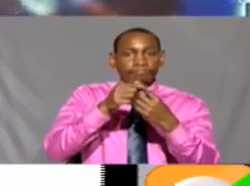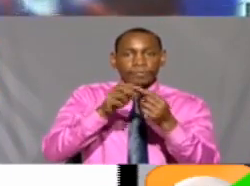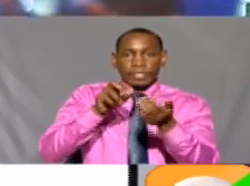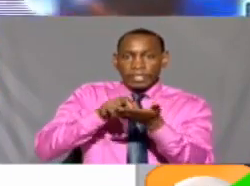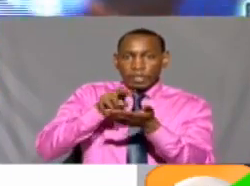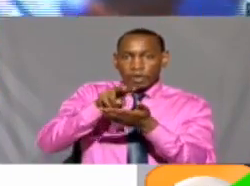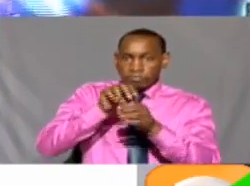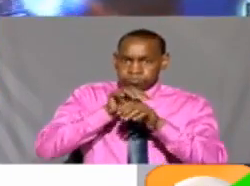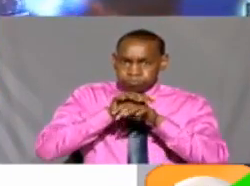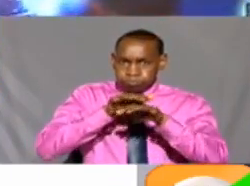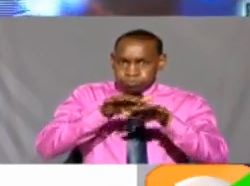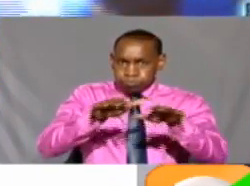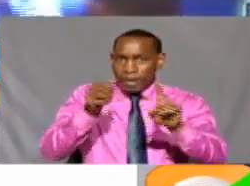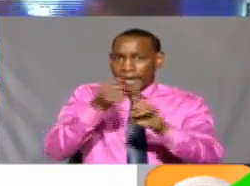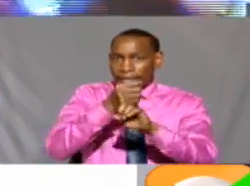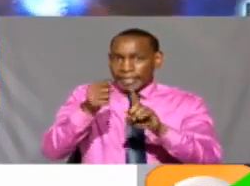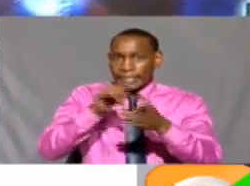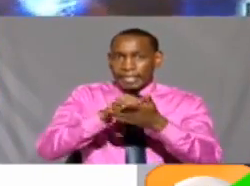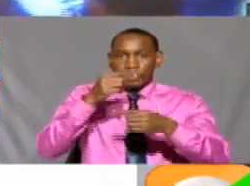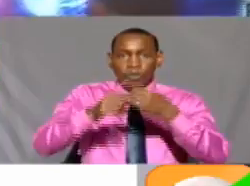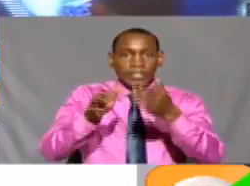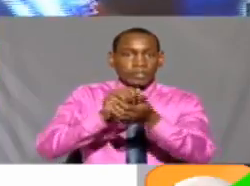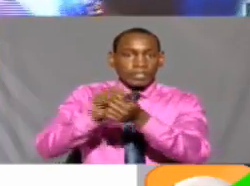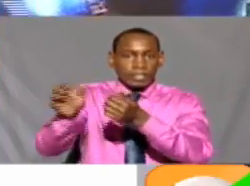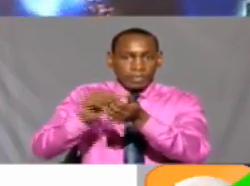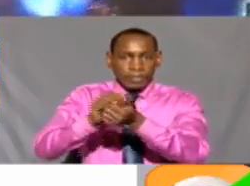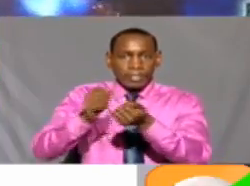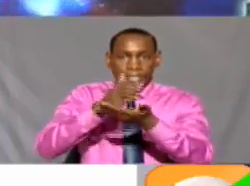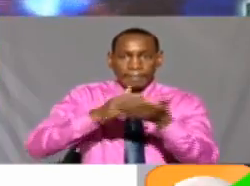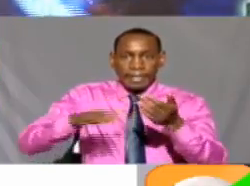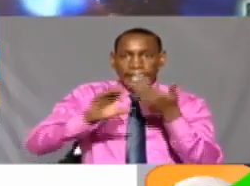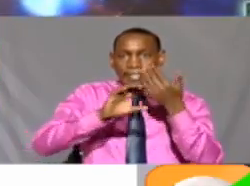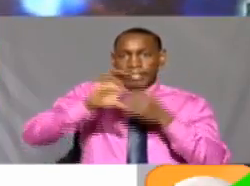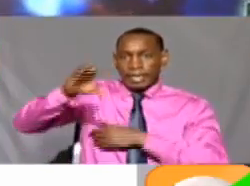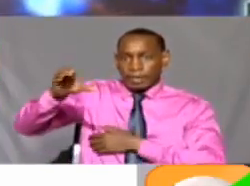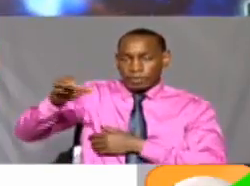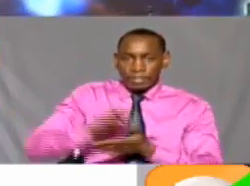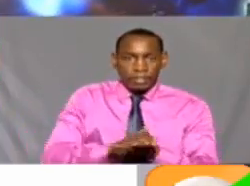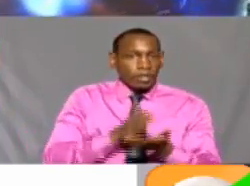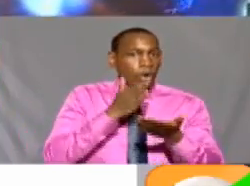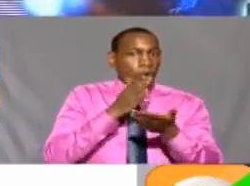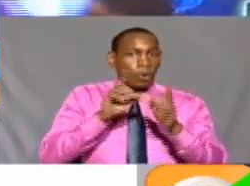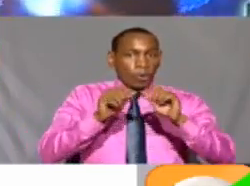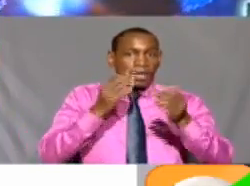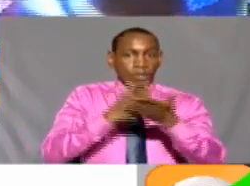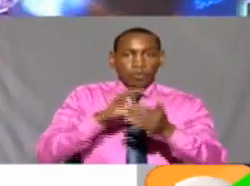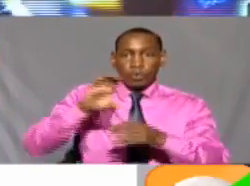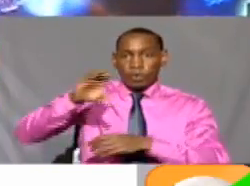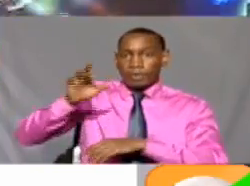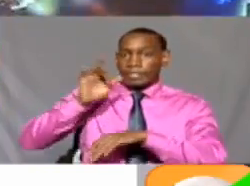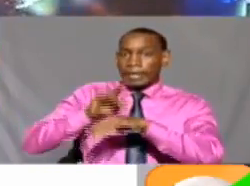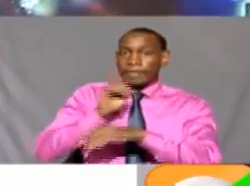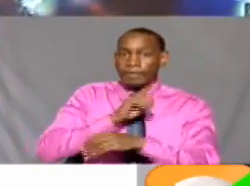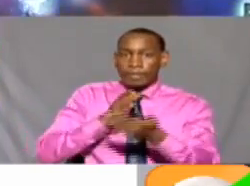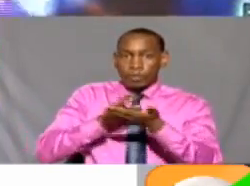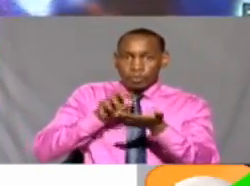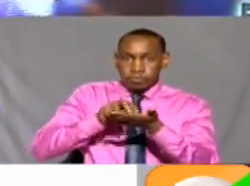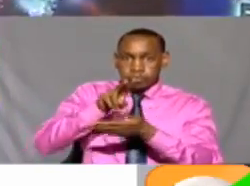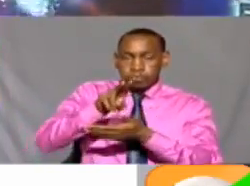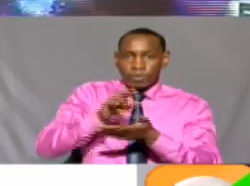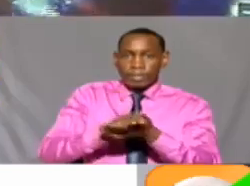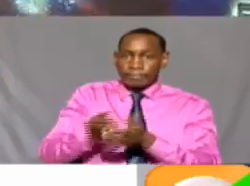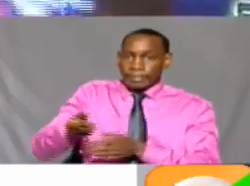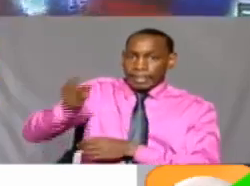locust invasion. The locusts continue to ravage several parts of the counties. In fact, the number of counties affected by desert locusts has